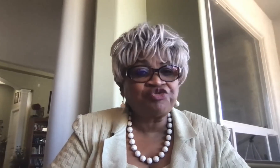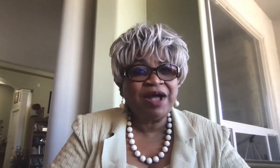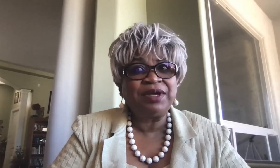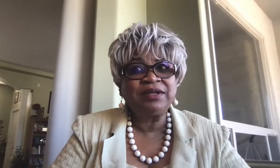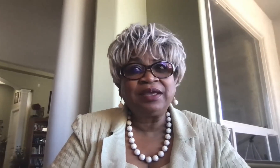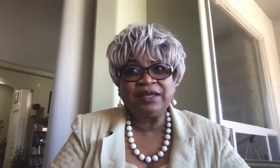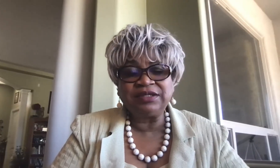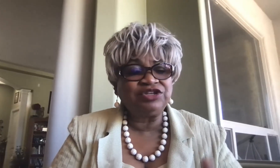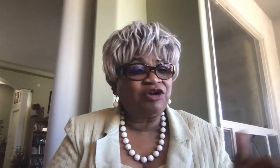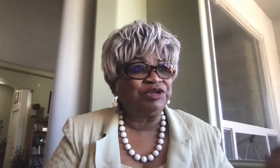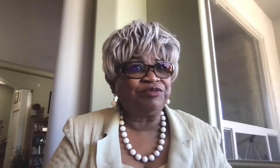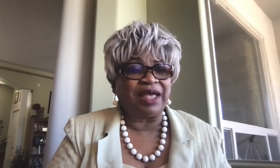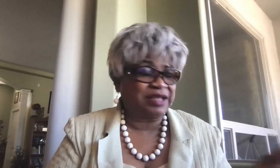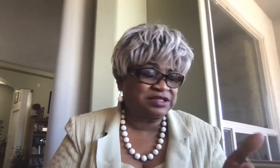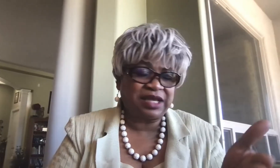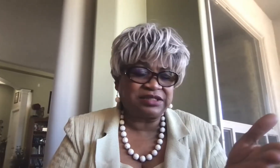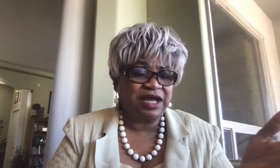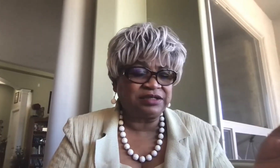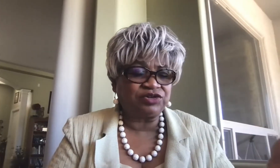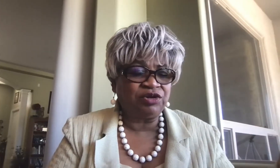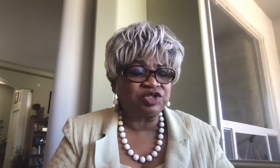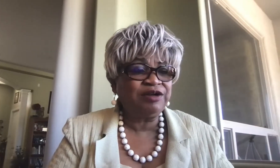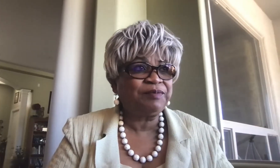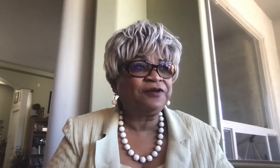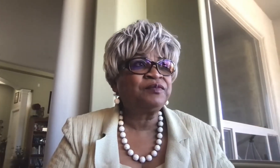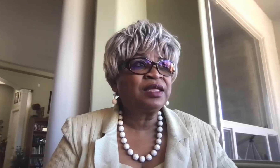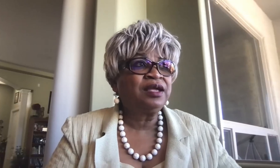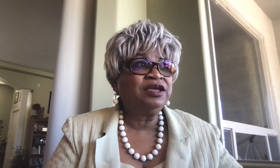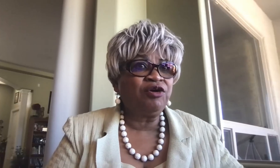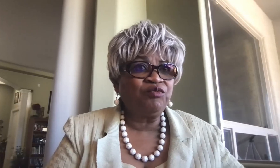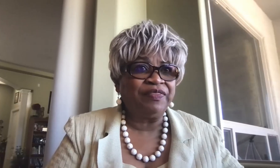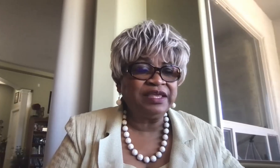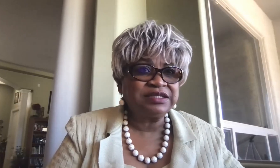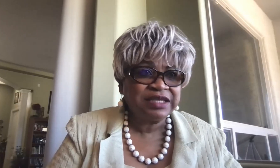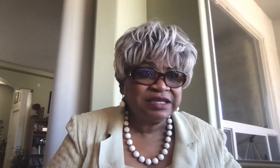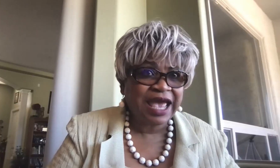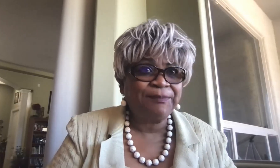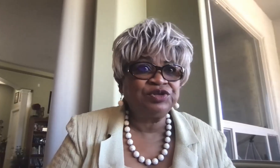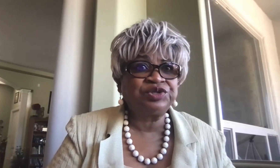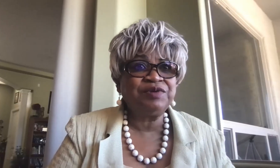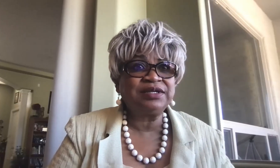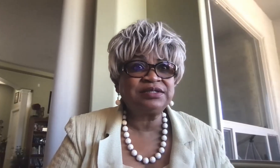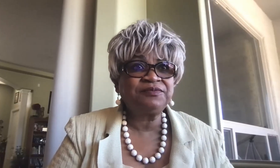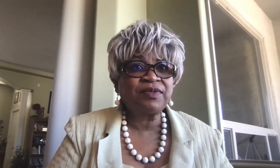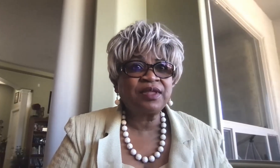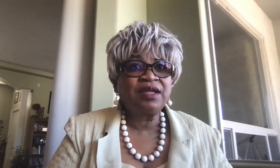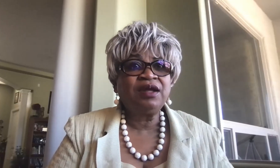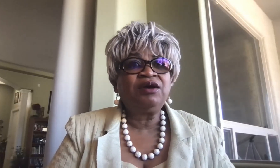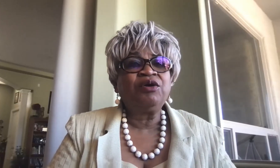Generational trauma is, you know, when you, as Dr. Holt talked about, you know, when these things happen to